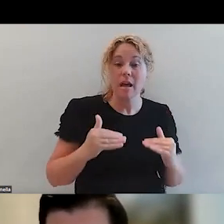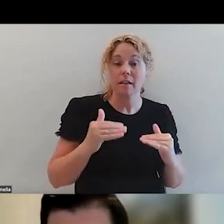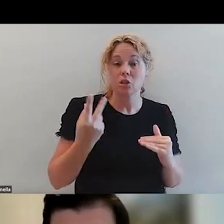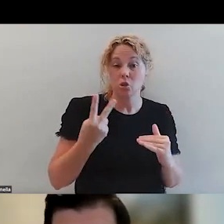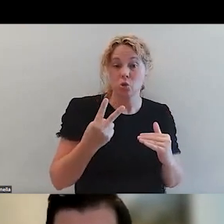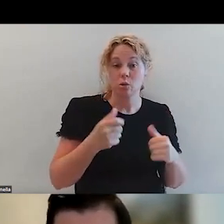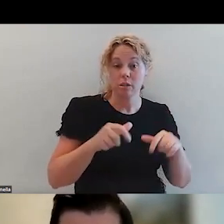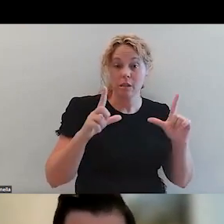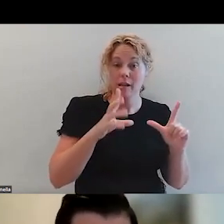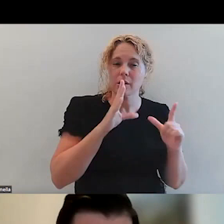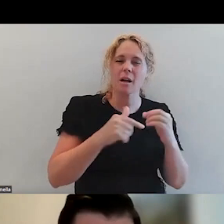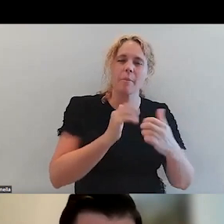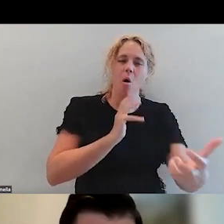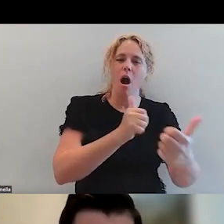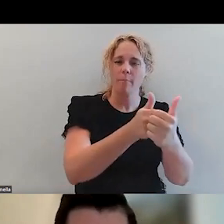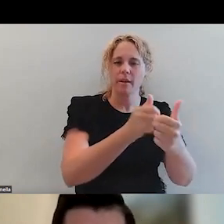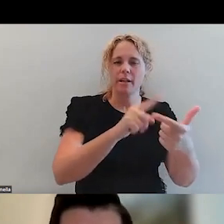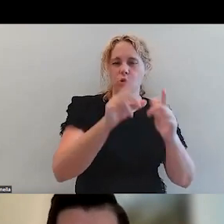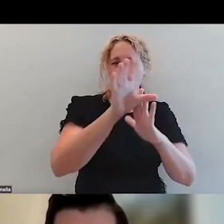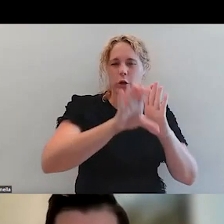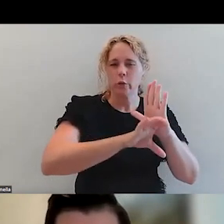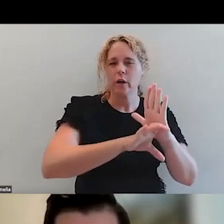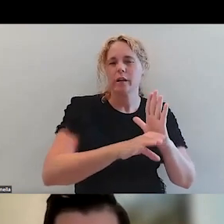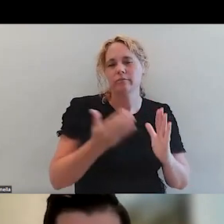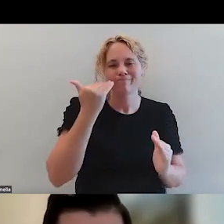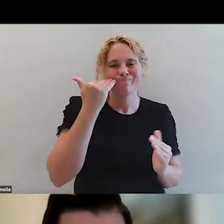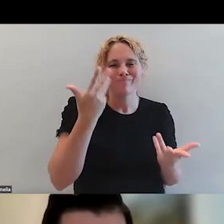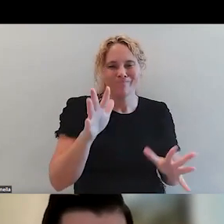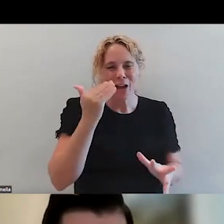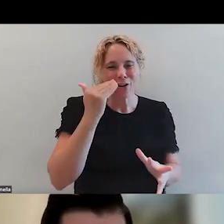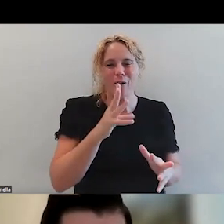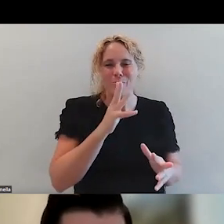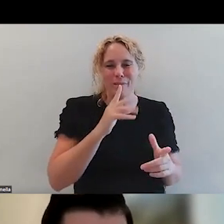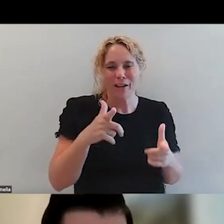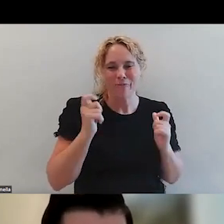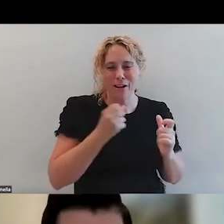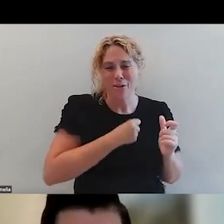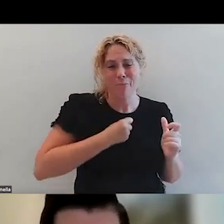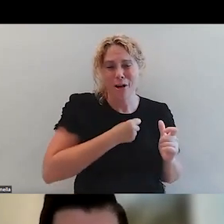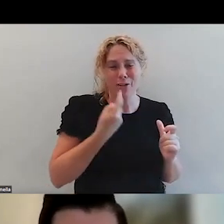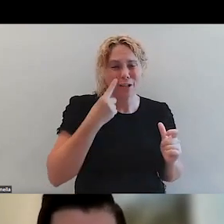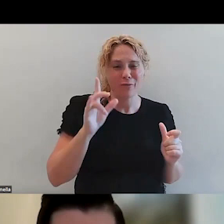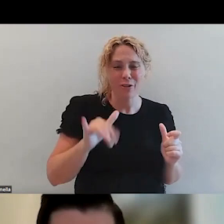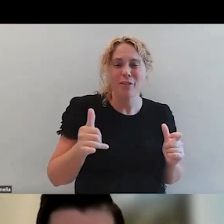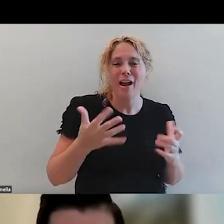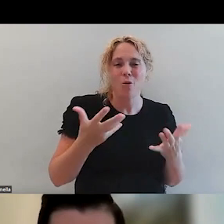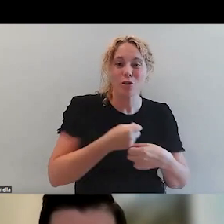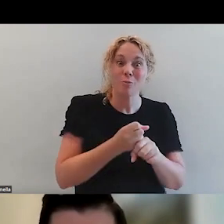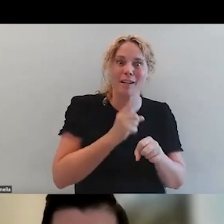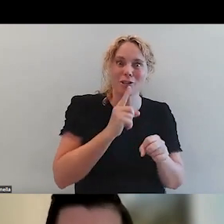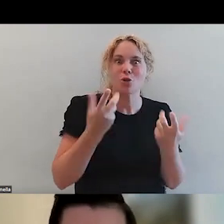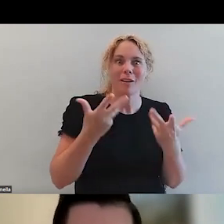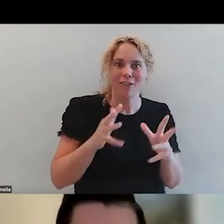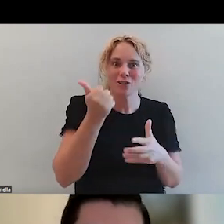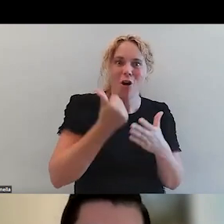will talk about the updates to the criteria. And I know that I'm speaking fast, and I apologize for that. I want to make sure to get through a lot of the